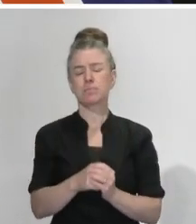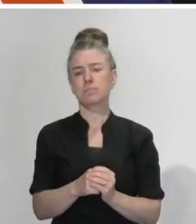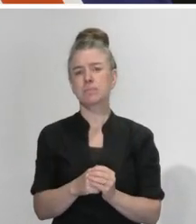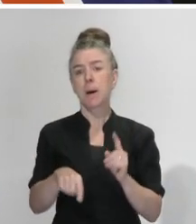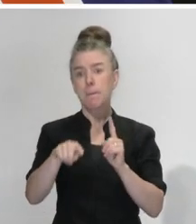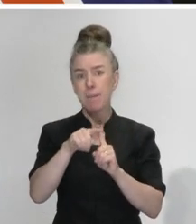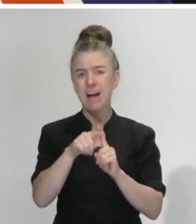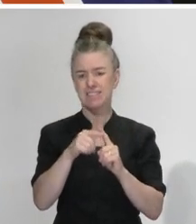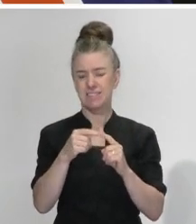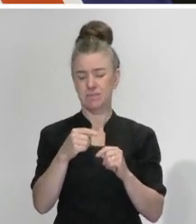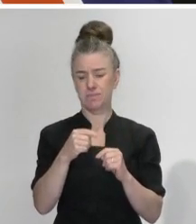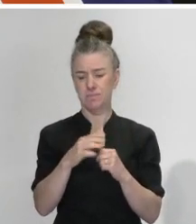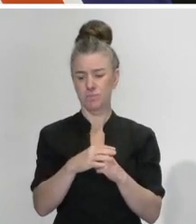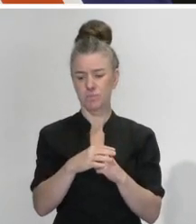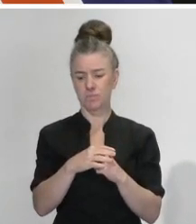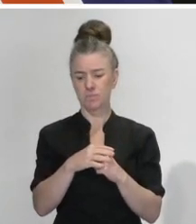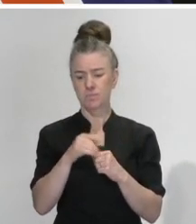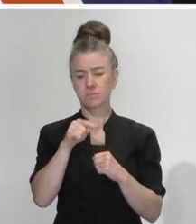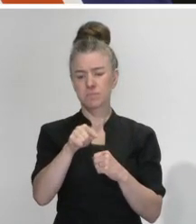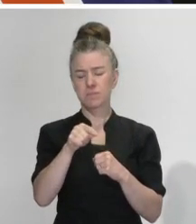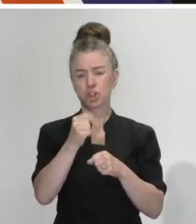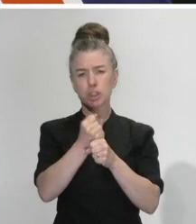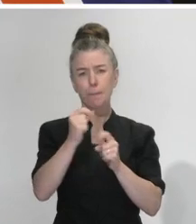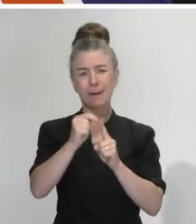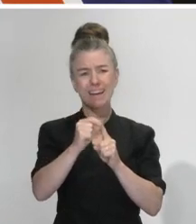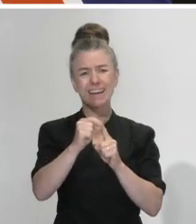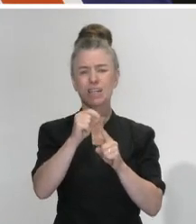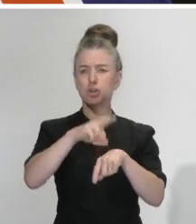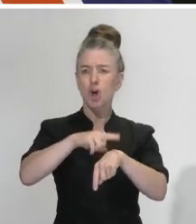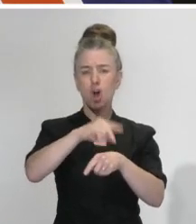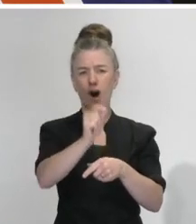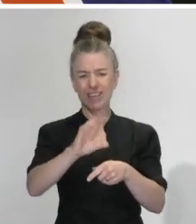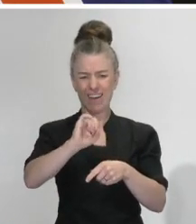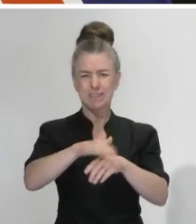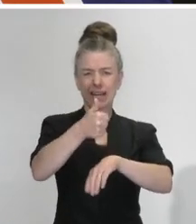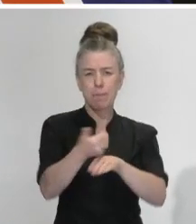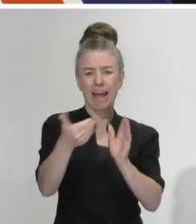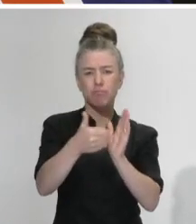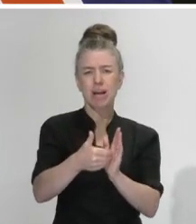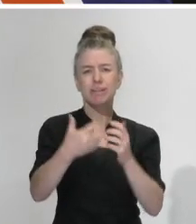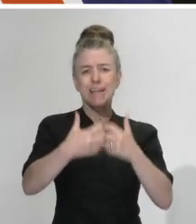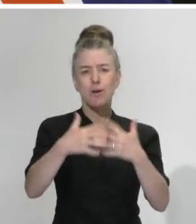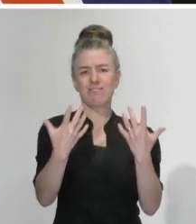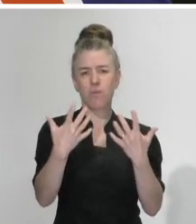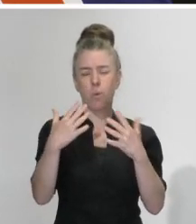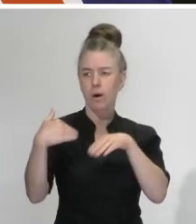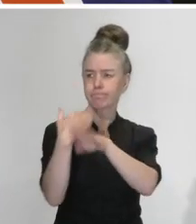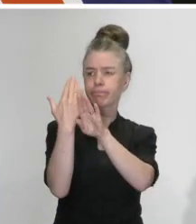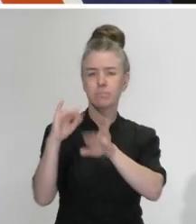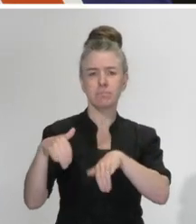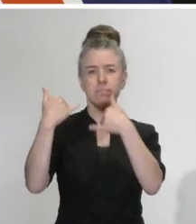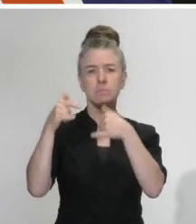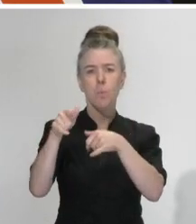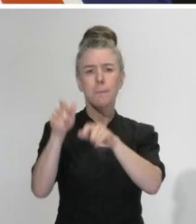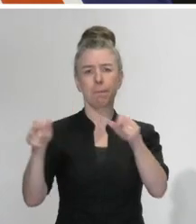with transitioning to providing virtual consults. And there is further work underway about ensuring revenue streams to primary